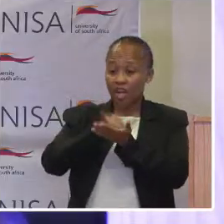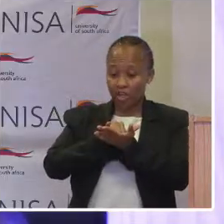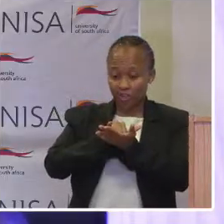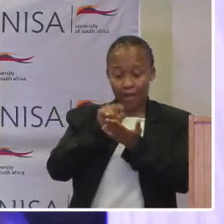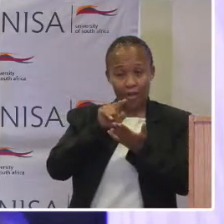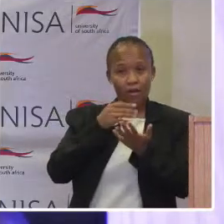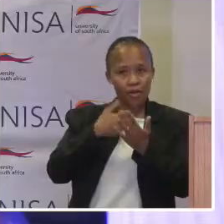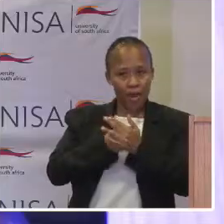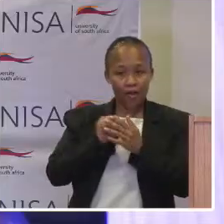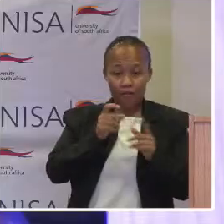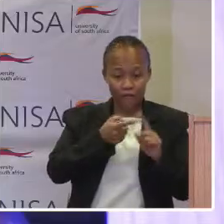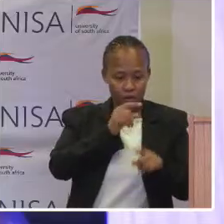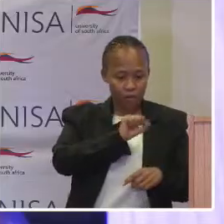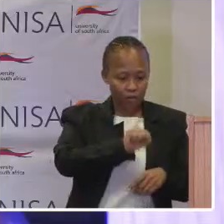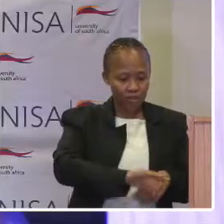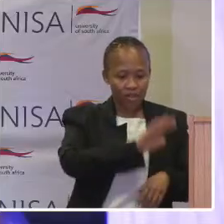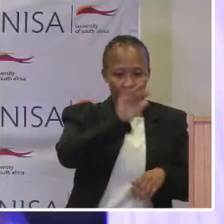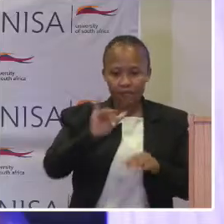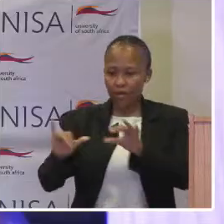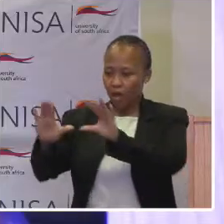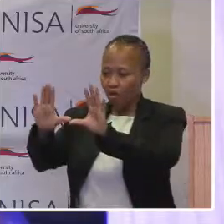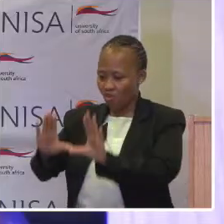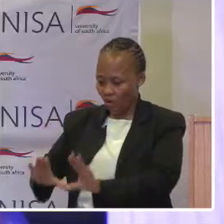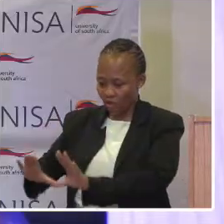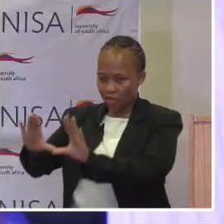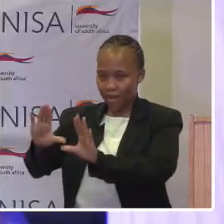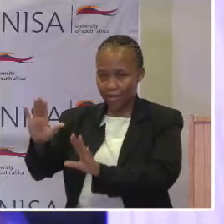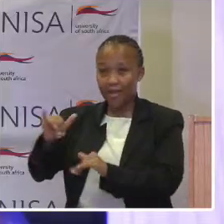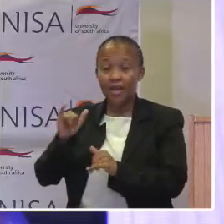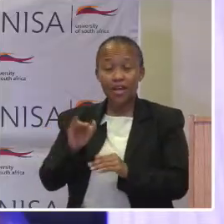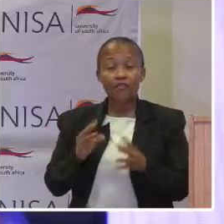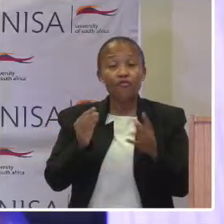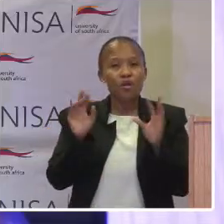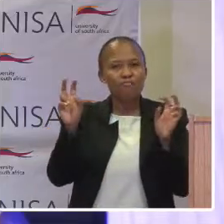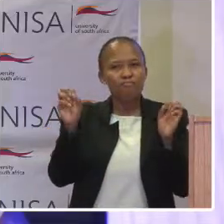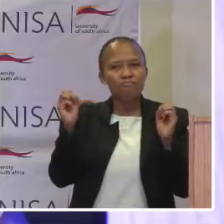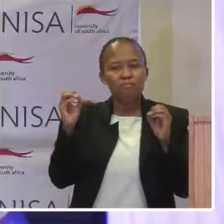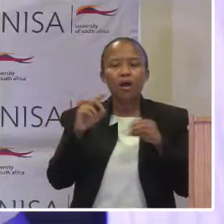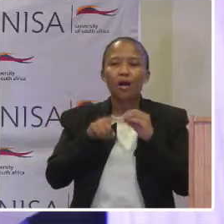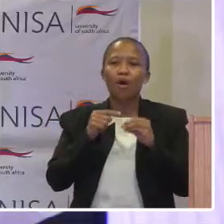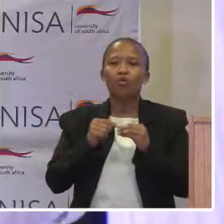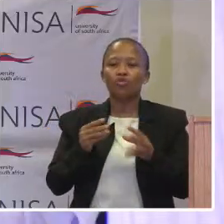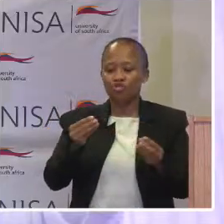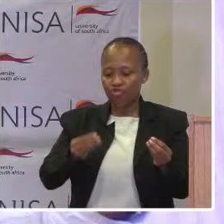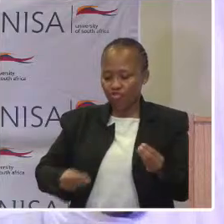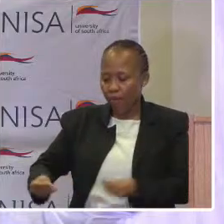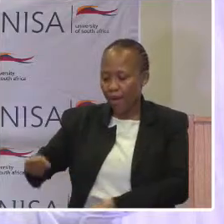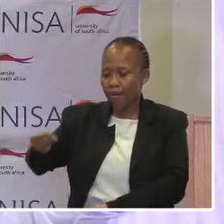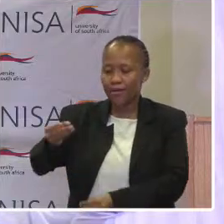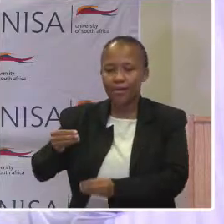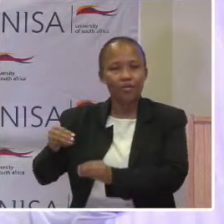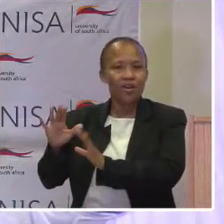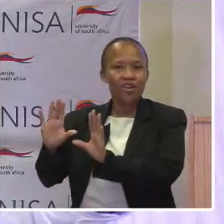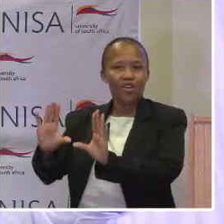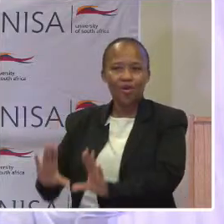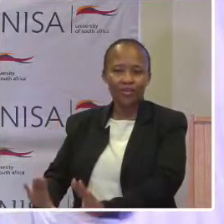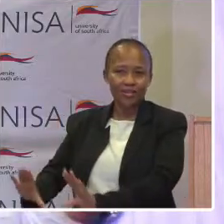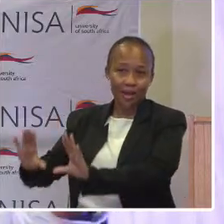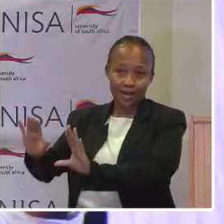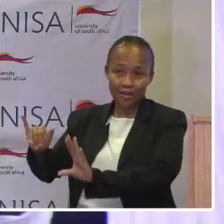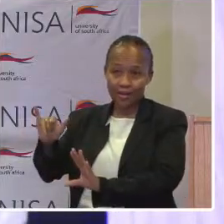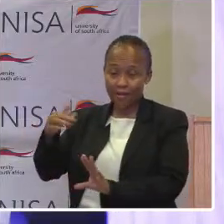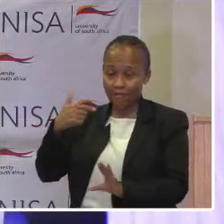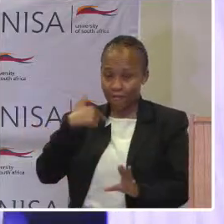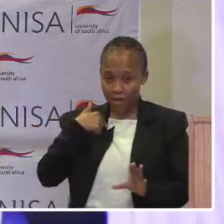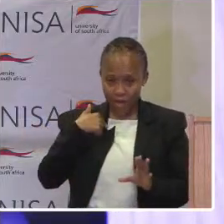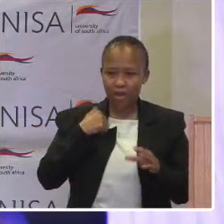continent. If we are going to talk about trade across the continent, if I am growing berries in Cape